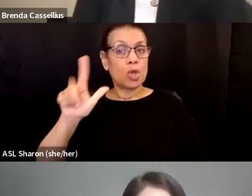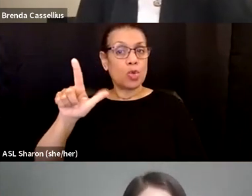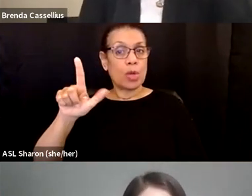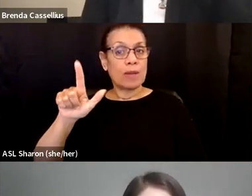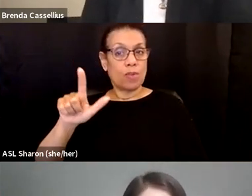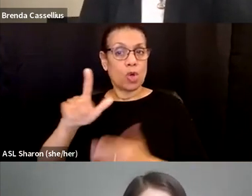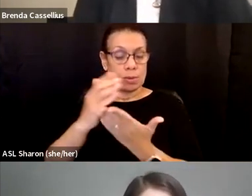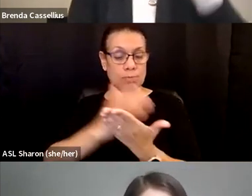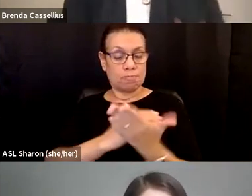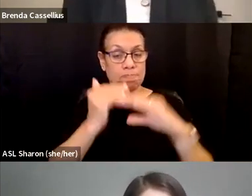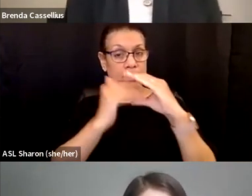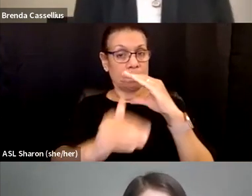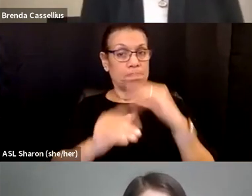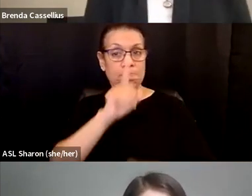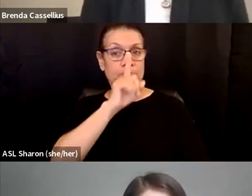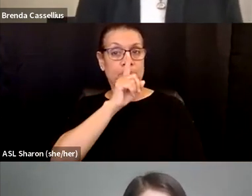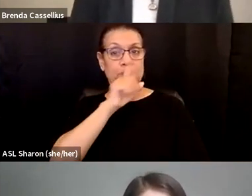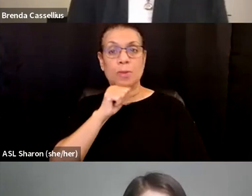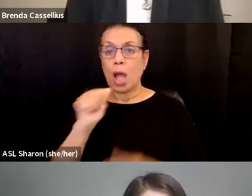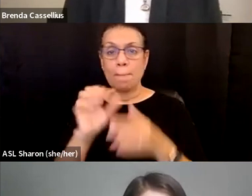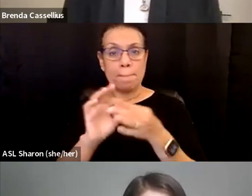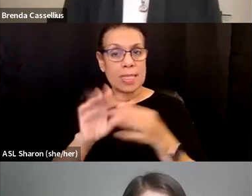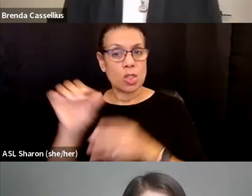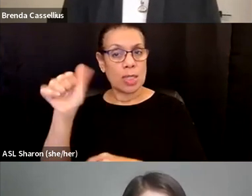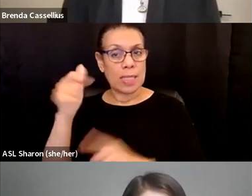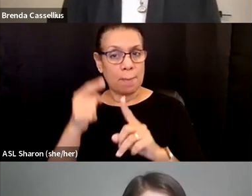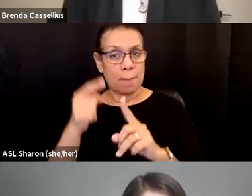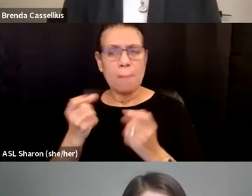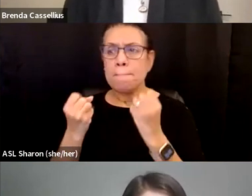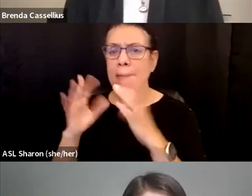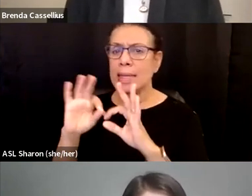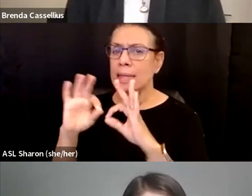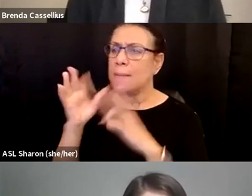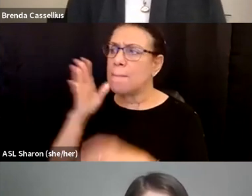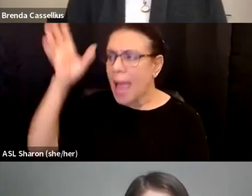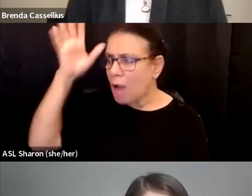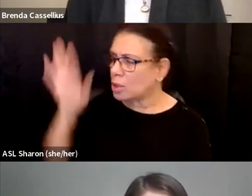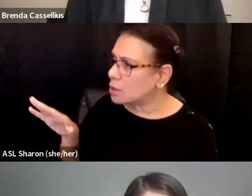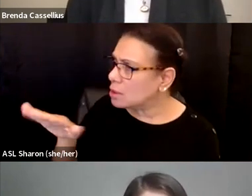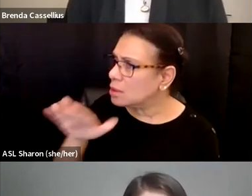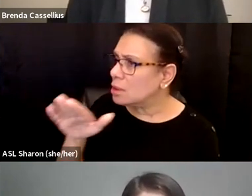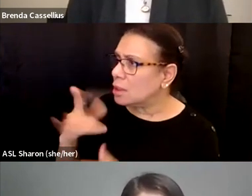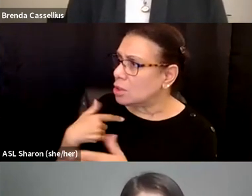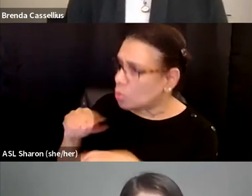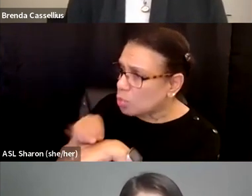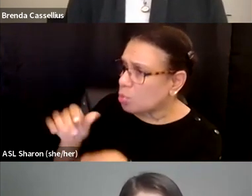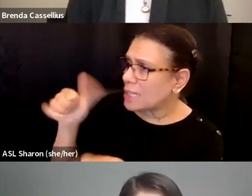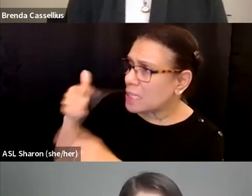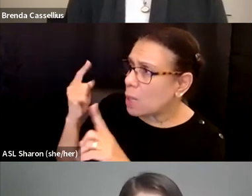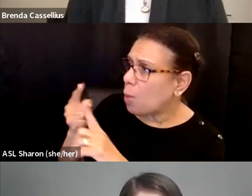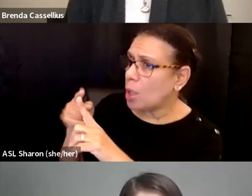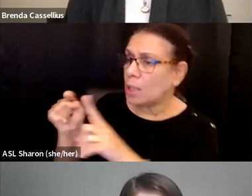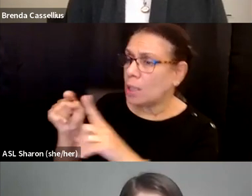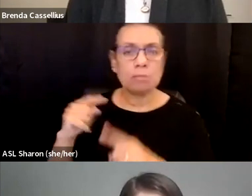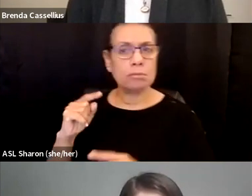updates fails to mention the 10 points many of the parents i've spoken with had no idea about the policy that it impacts their kids or that the district is